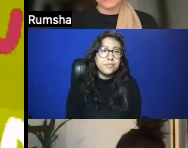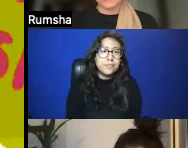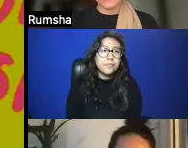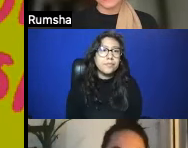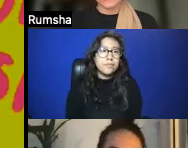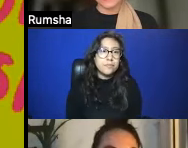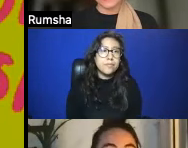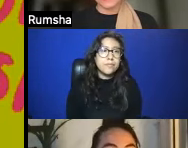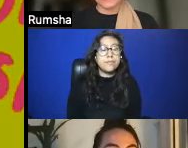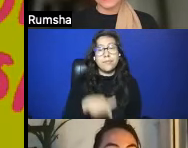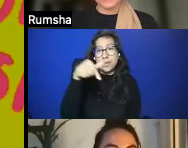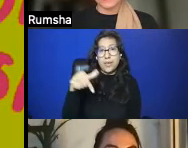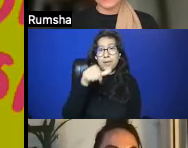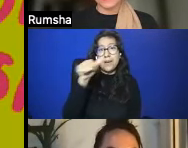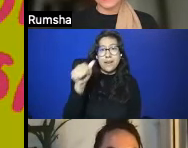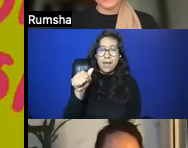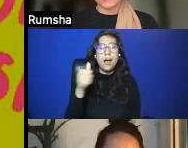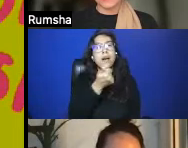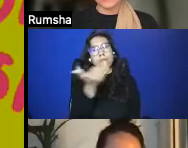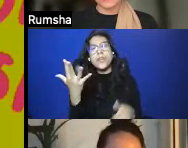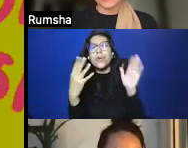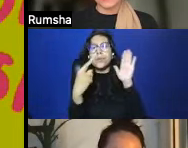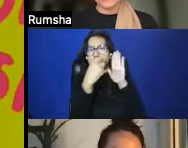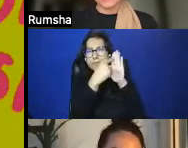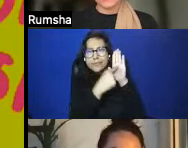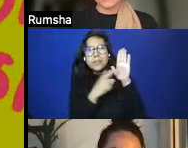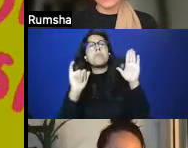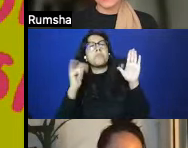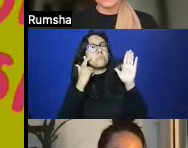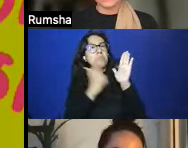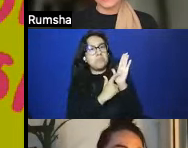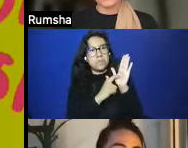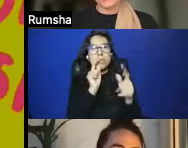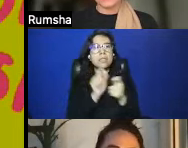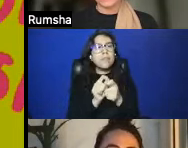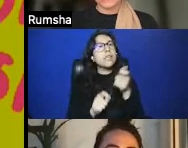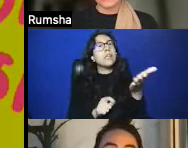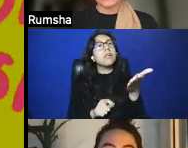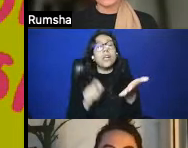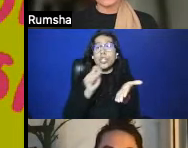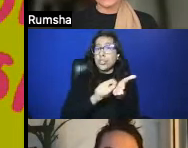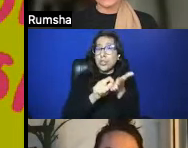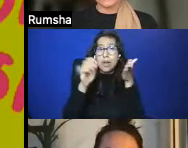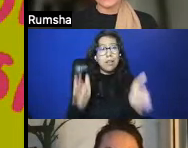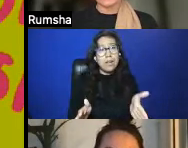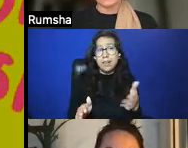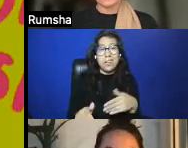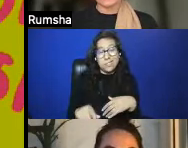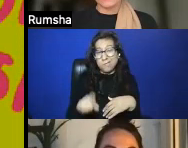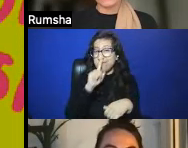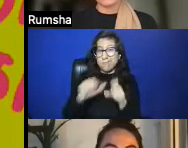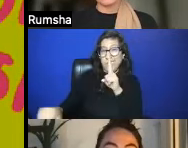And then in the Q&A, there were a couple of pieces that stood out, specifically that journalists are not immune to